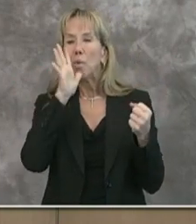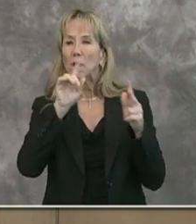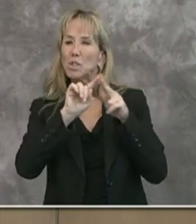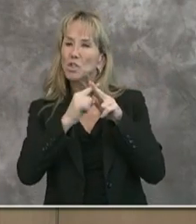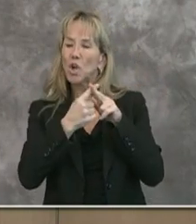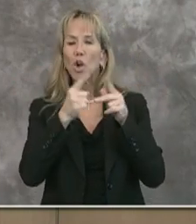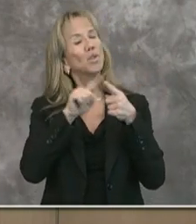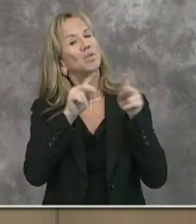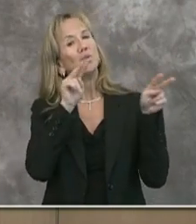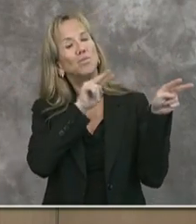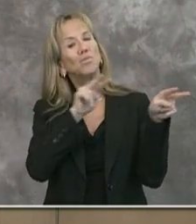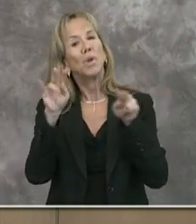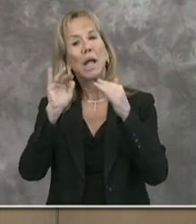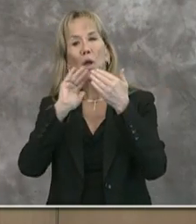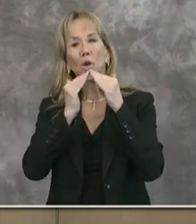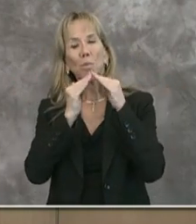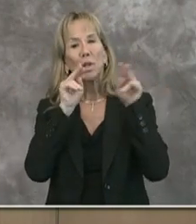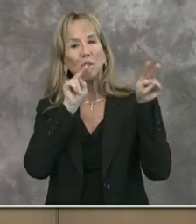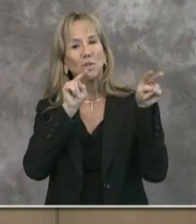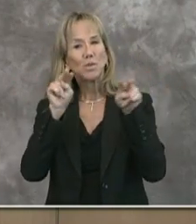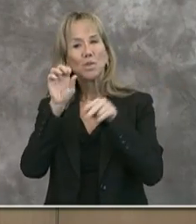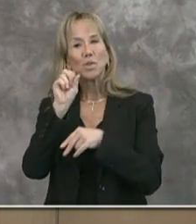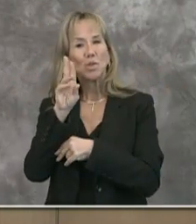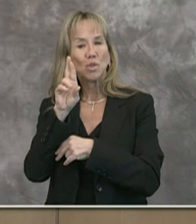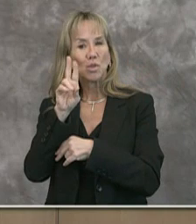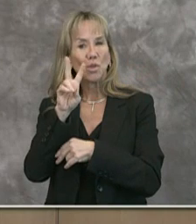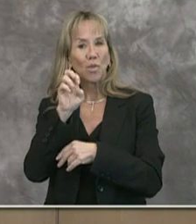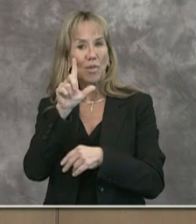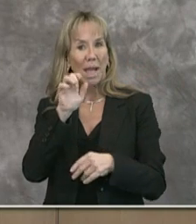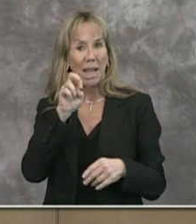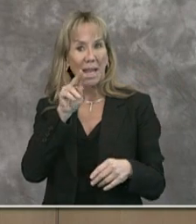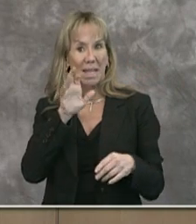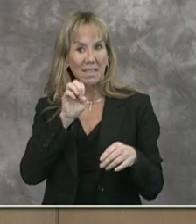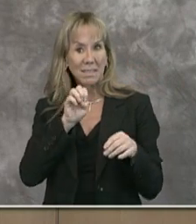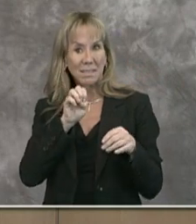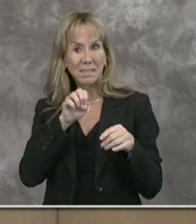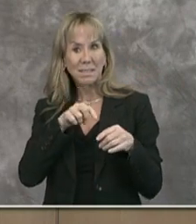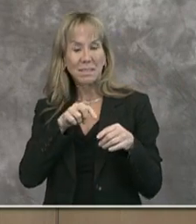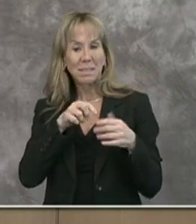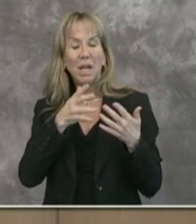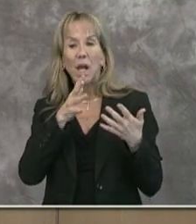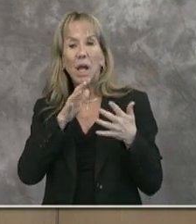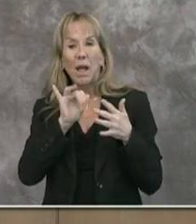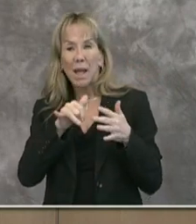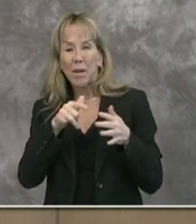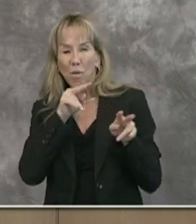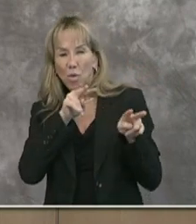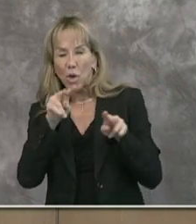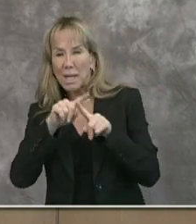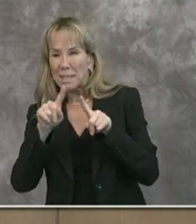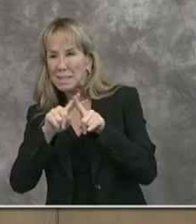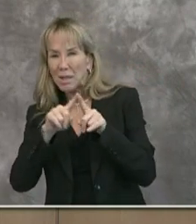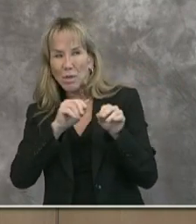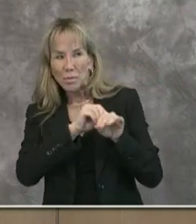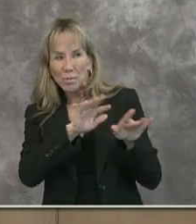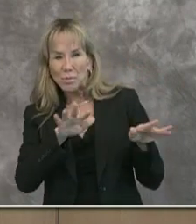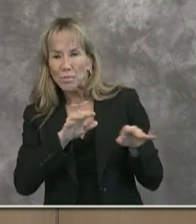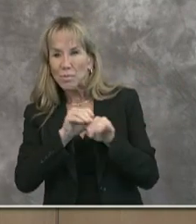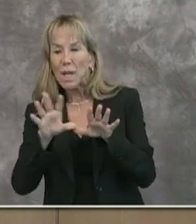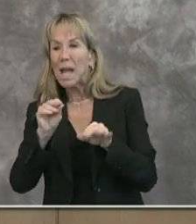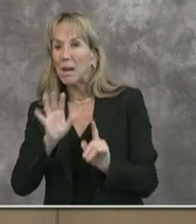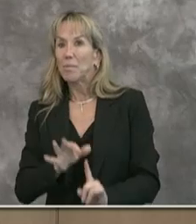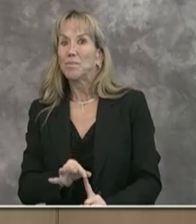project to better understand the level of respiratory illnesses, including coronavirus, circulating